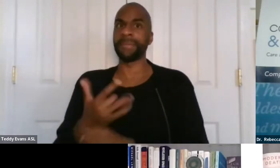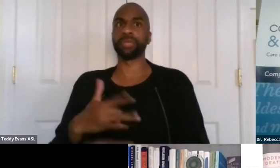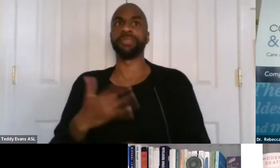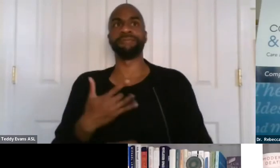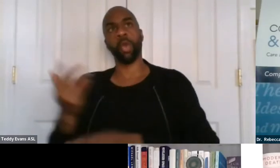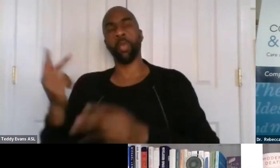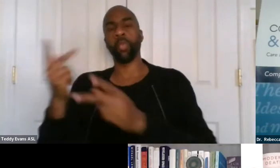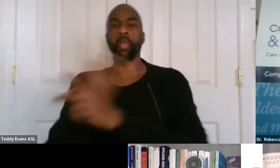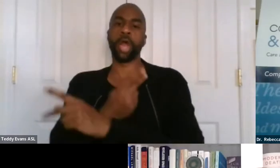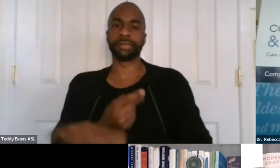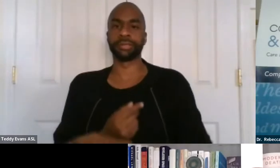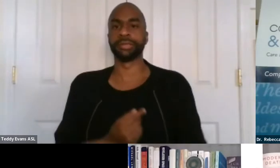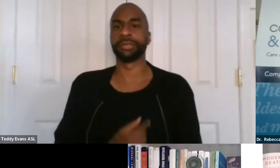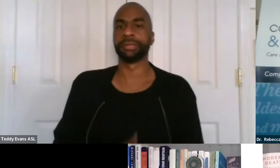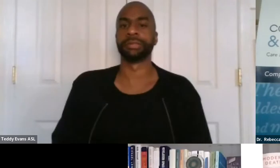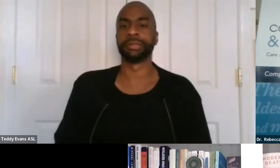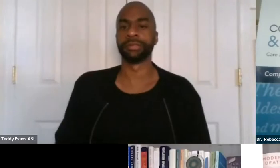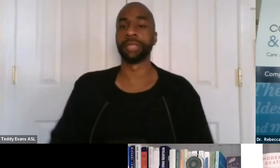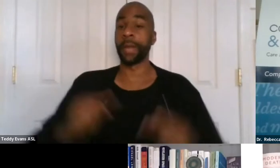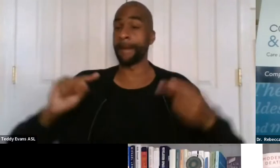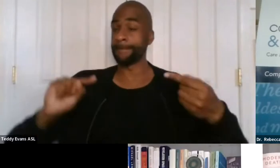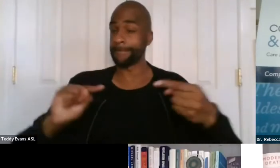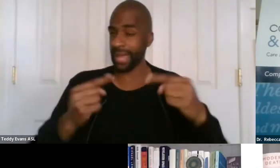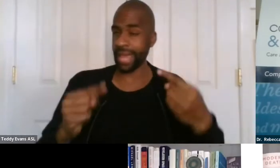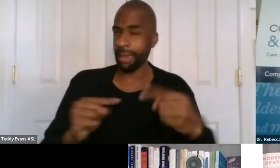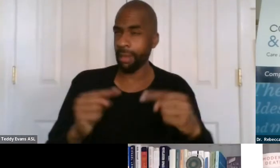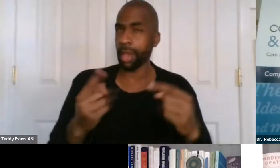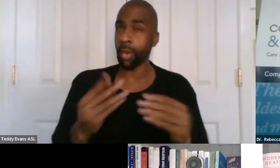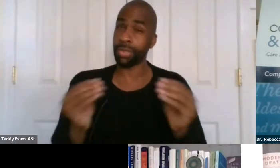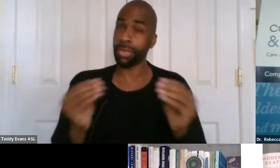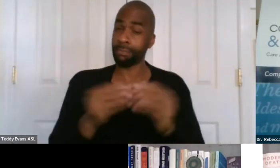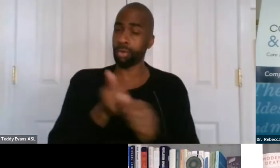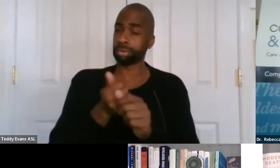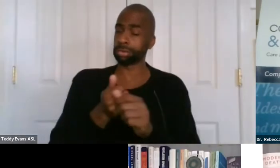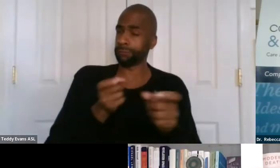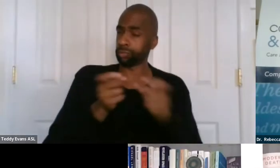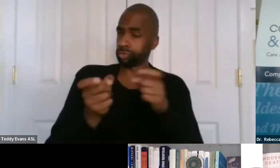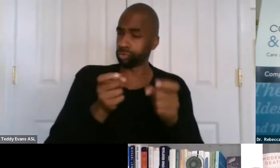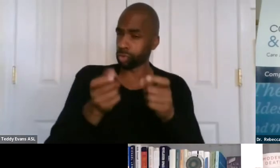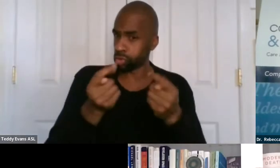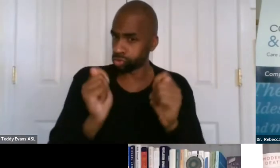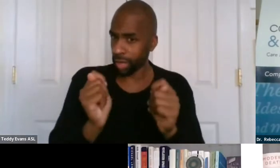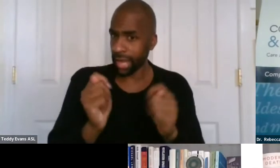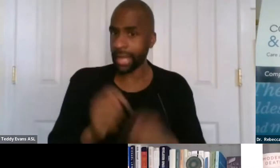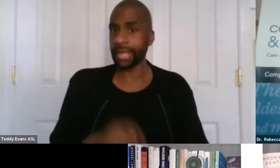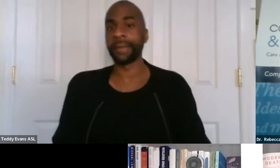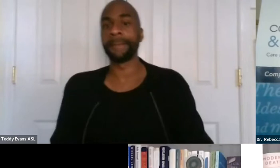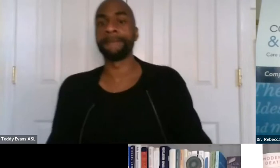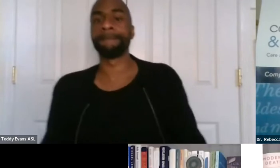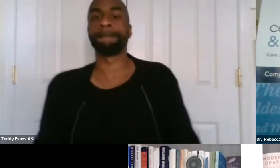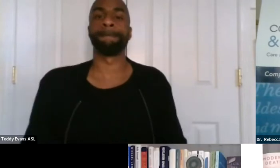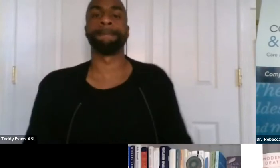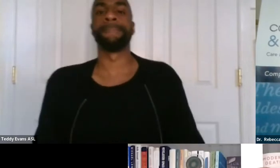pain is one of those things that the more you try to control it, the more powerful it becomes. And many of these therapies, what they do is they try to change people's